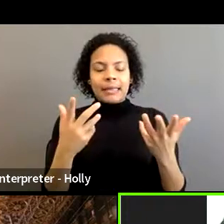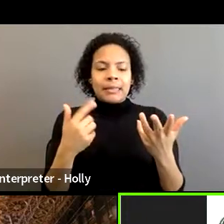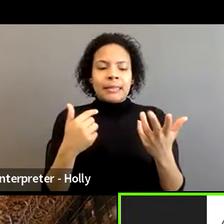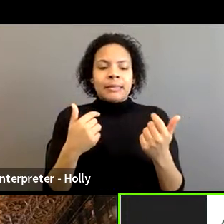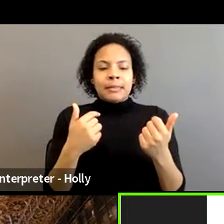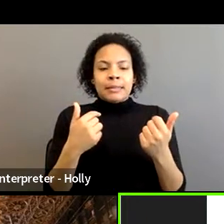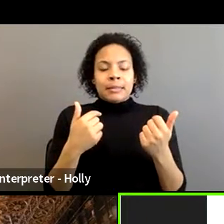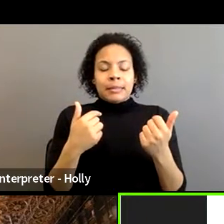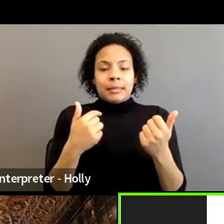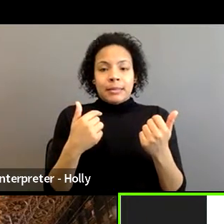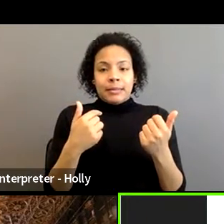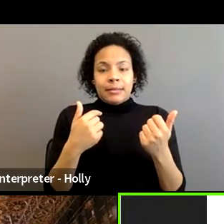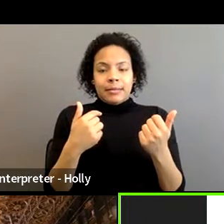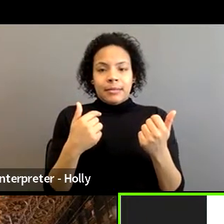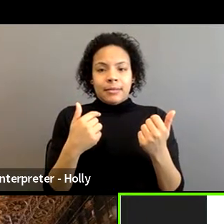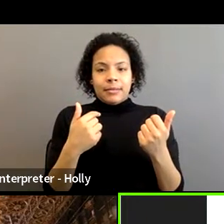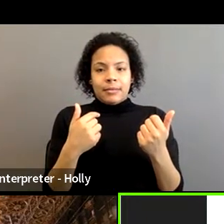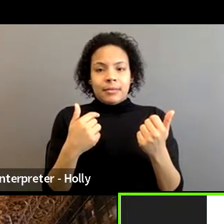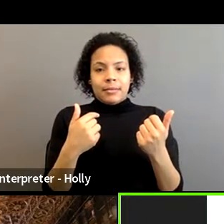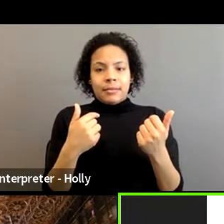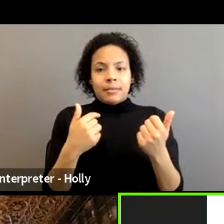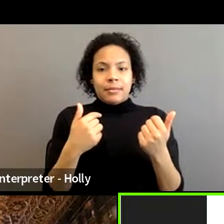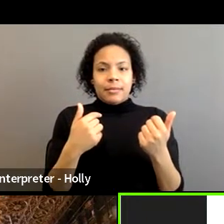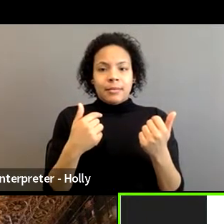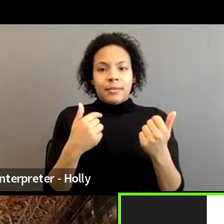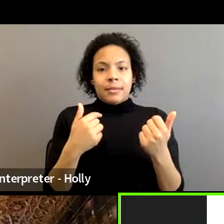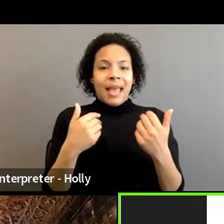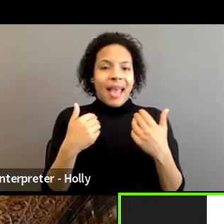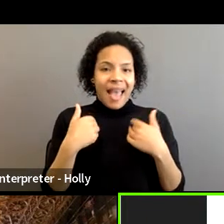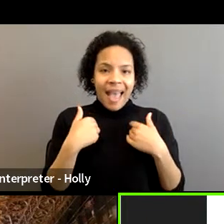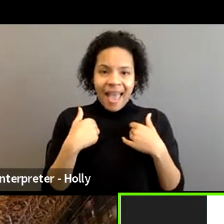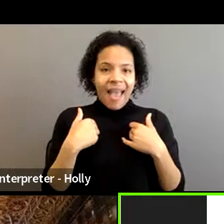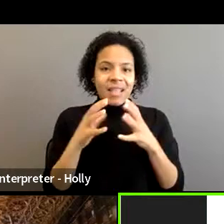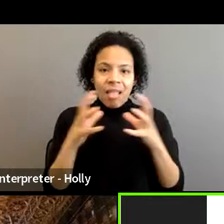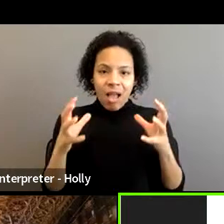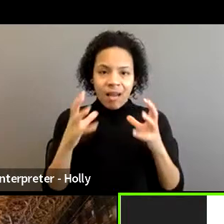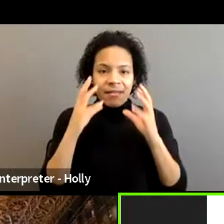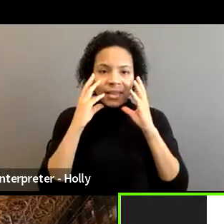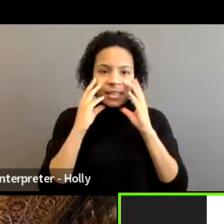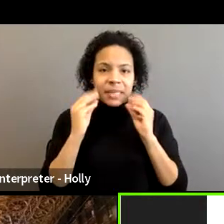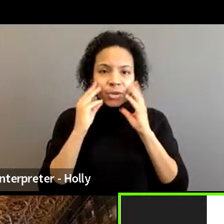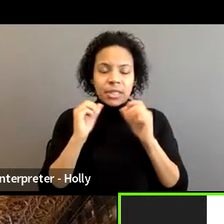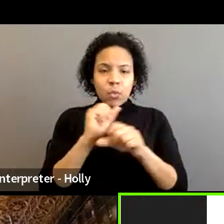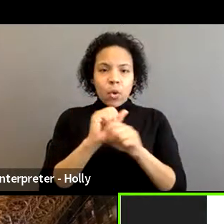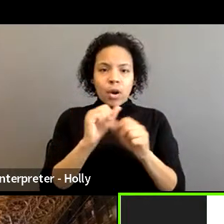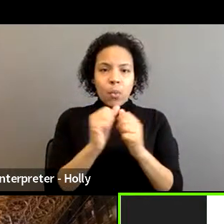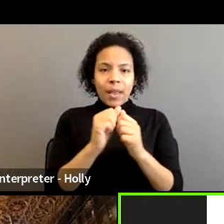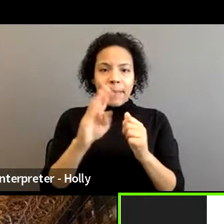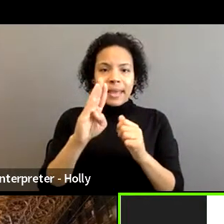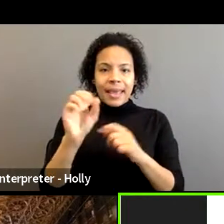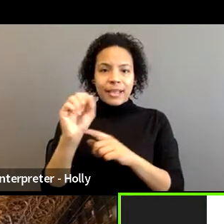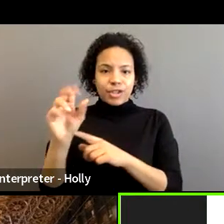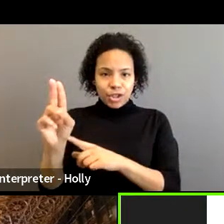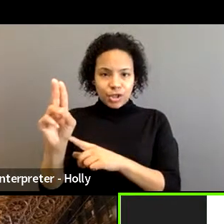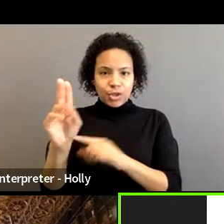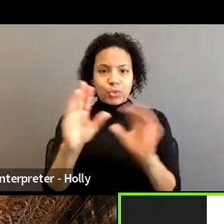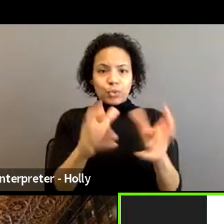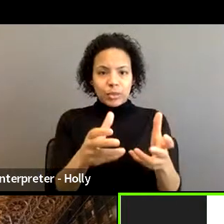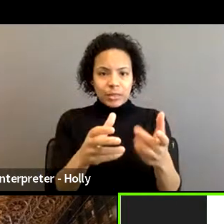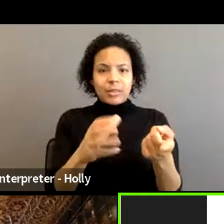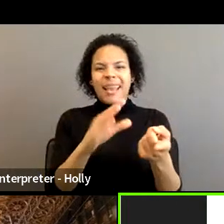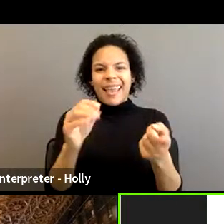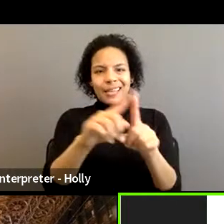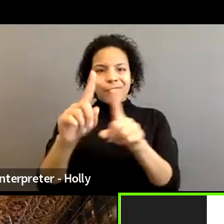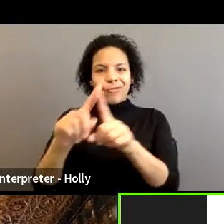as somebody with a big experience with BSUs and different academic experiences and different environments, being able to